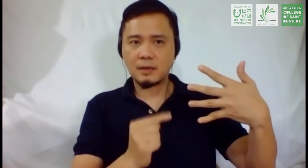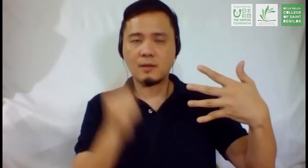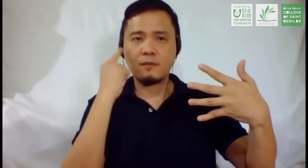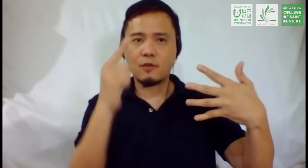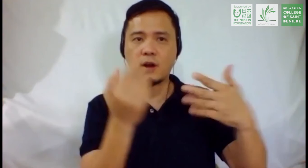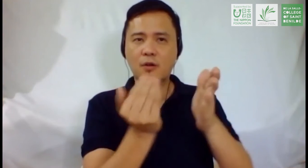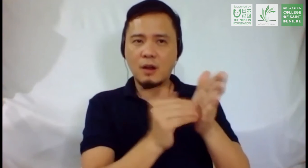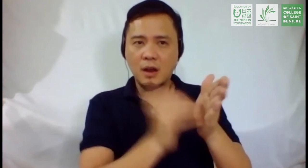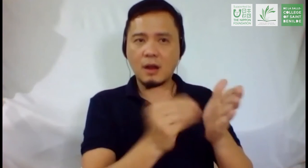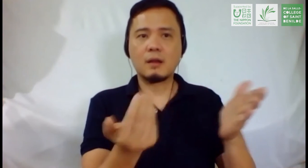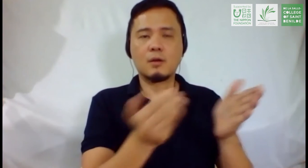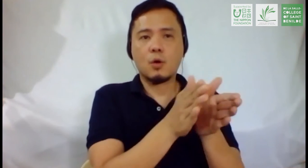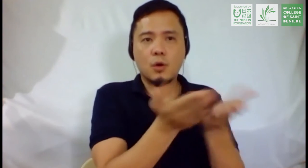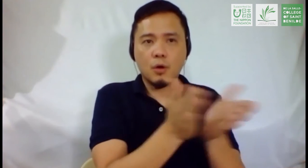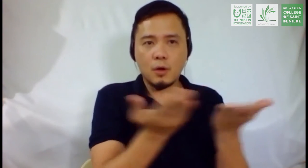repetition.